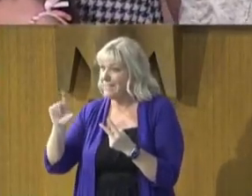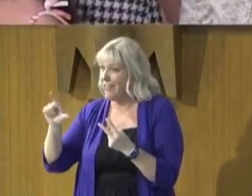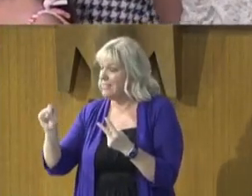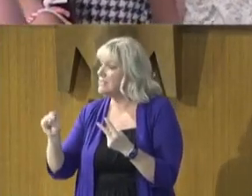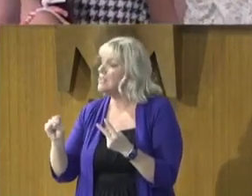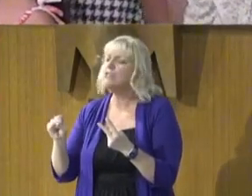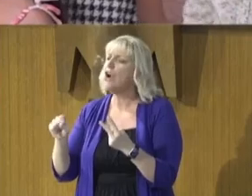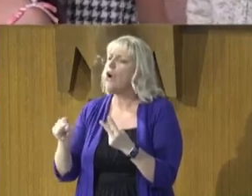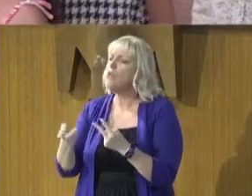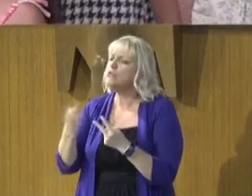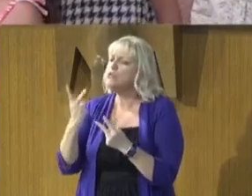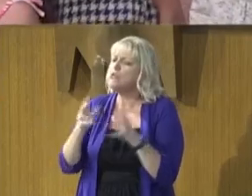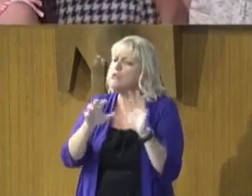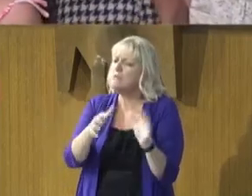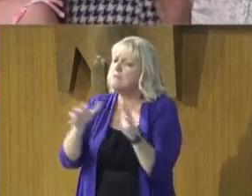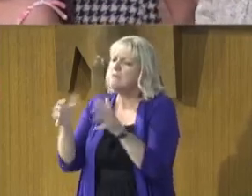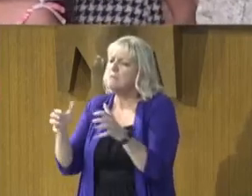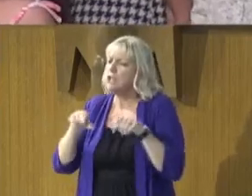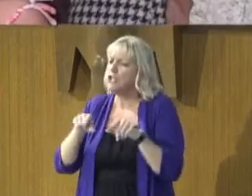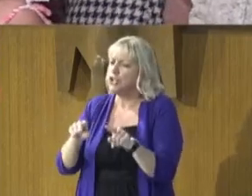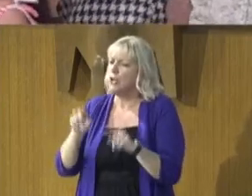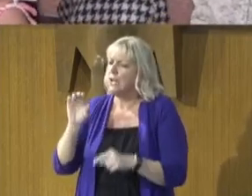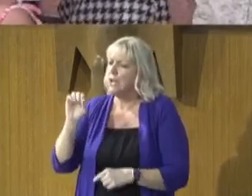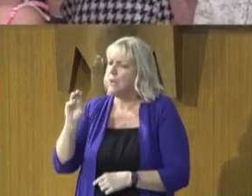big categories. What two things do we have? Yes.